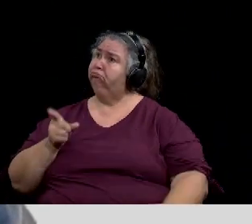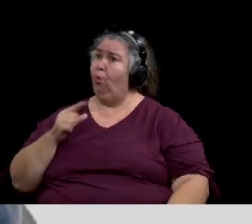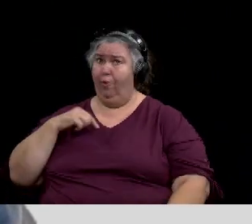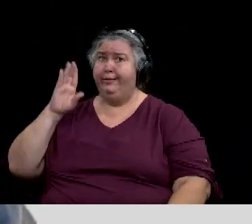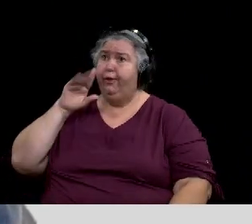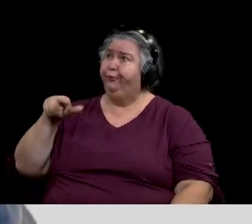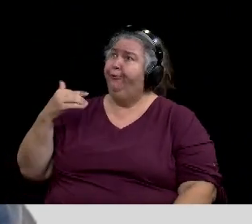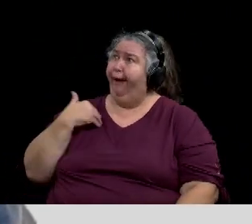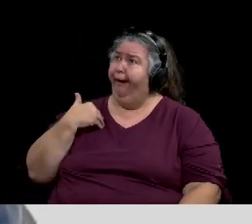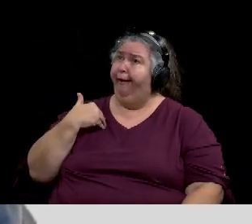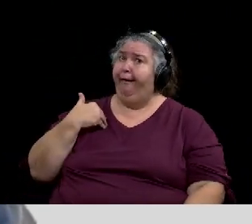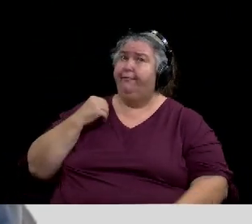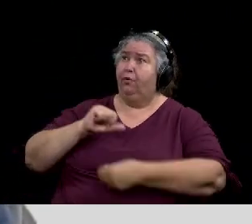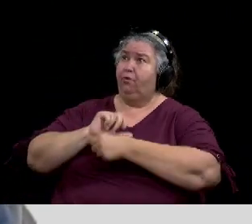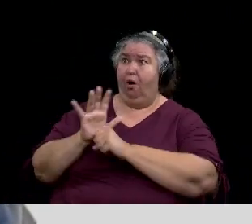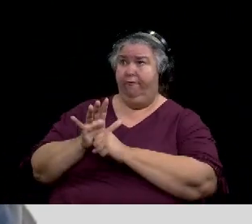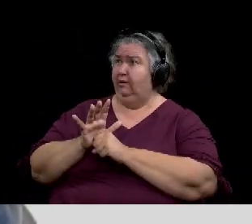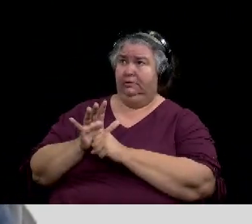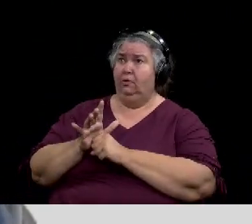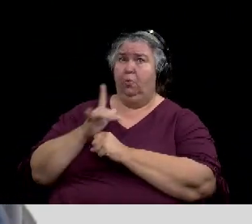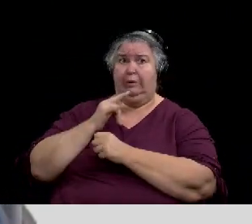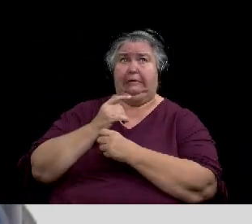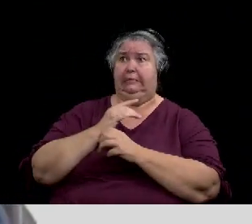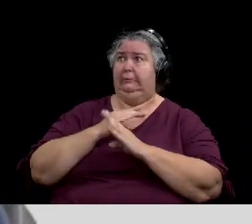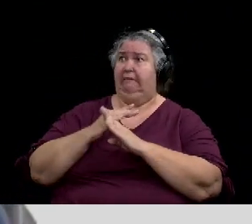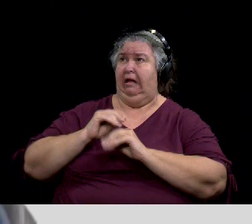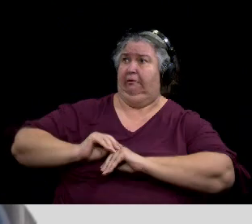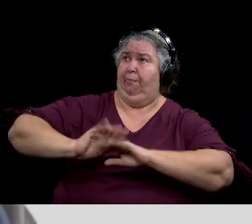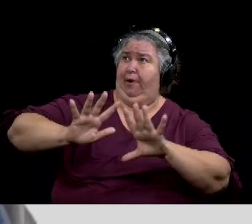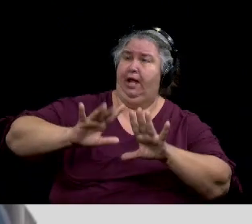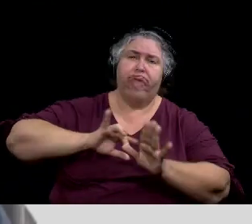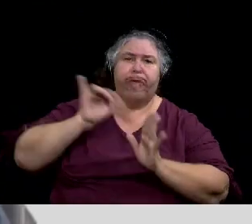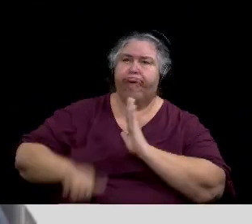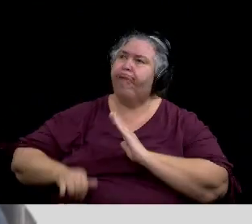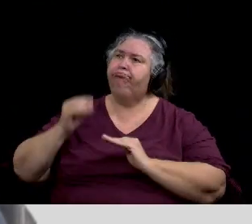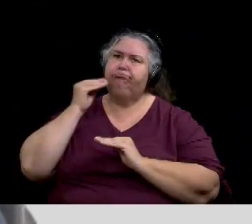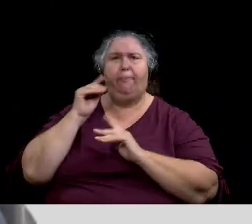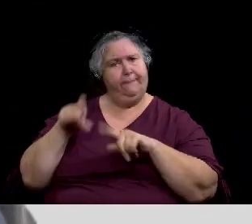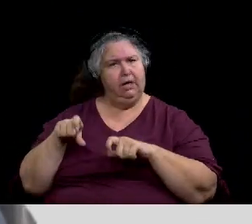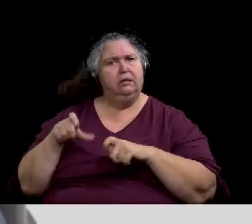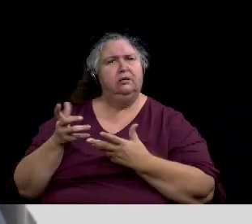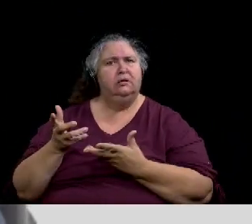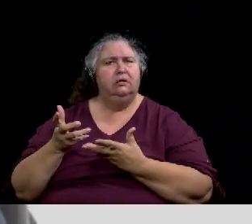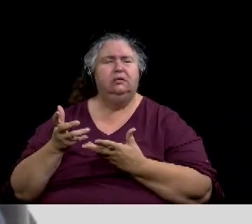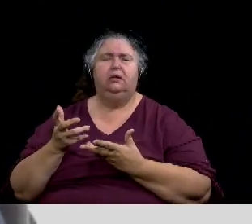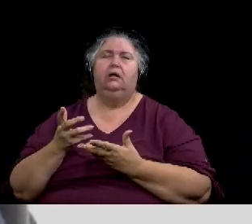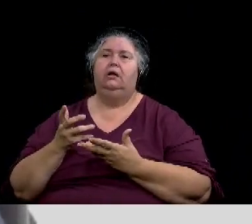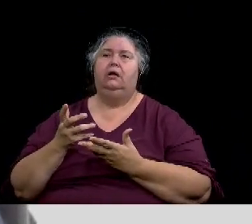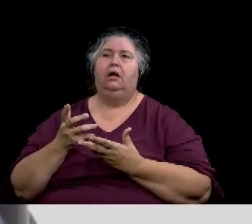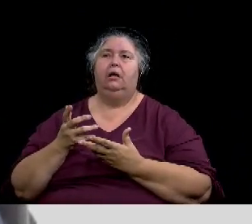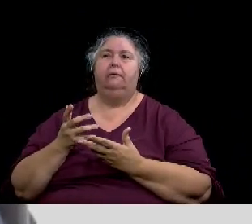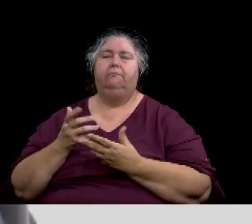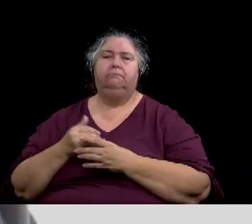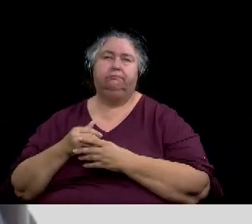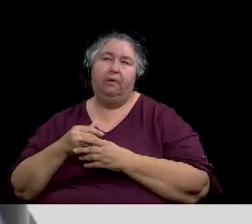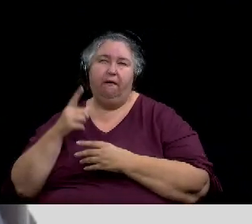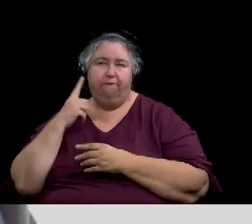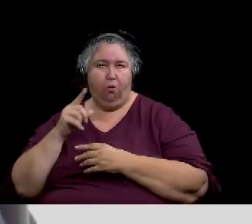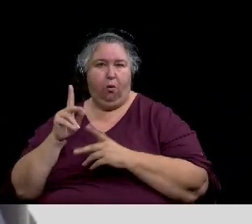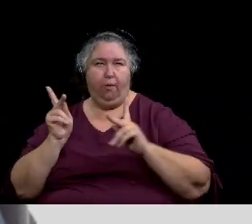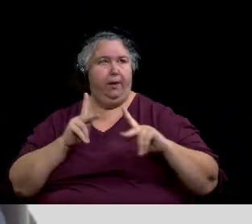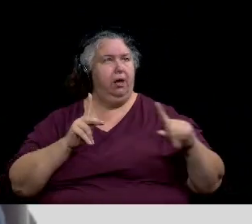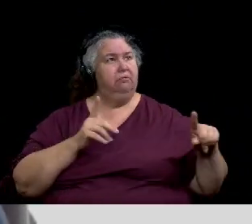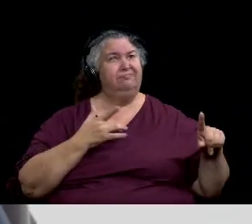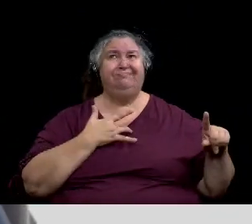have COVID, and we want to prevent the spread of that virus. I think that for those who don't